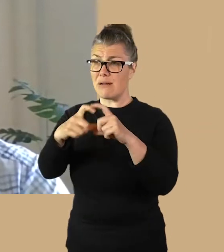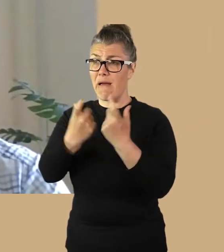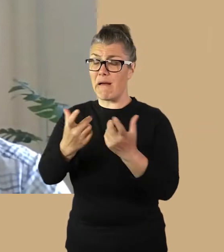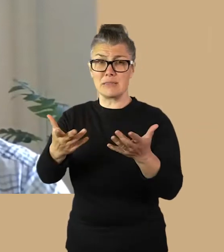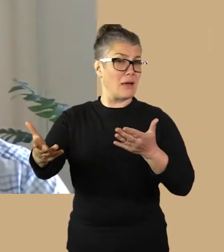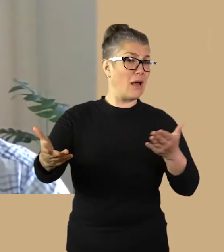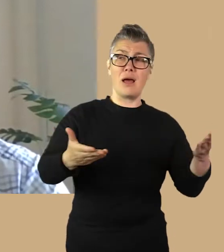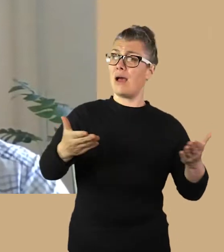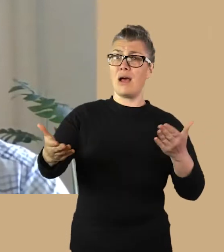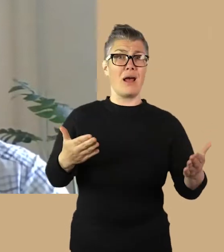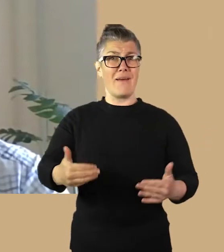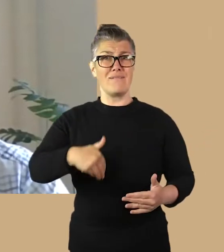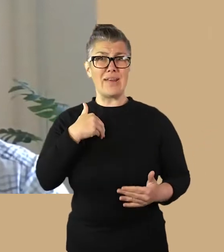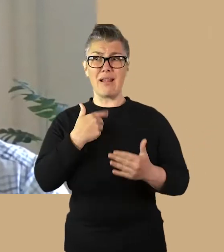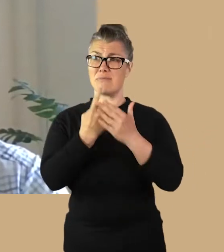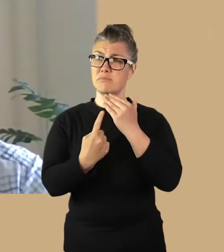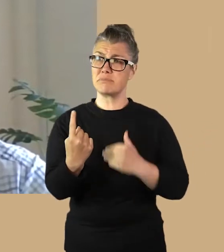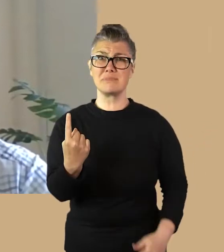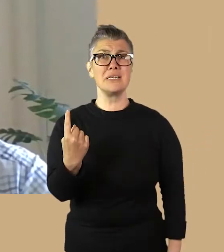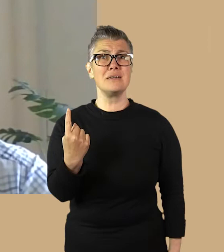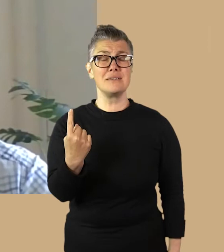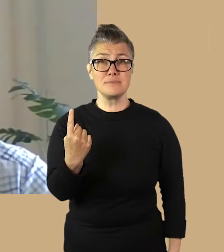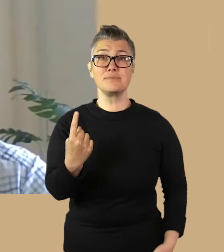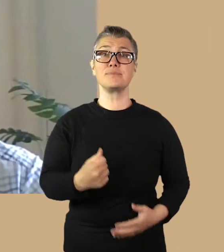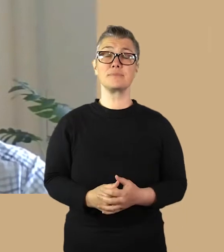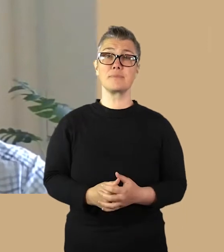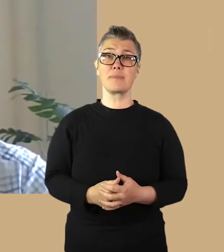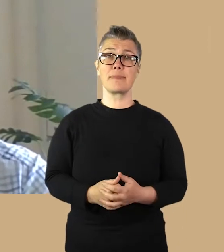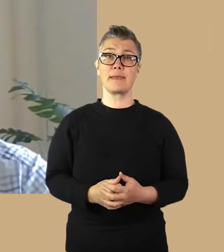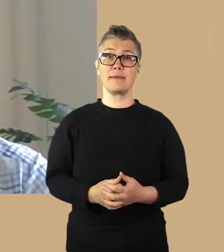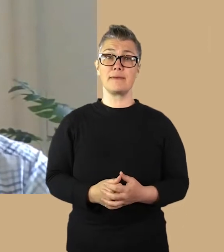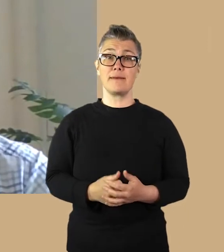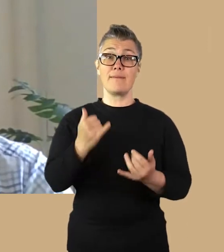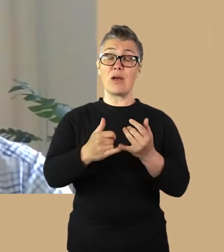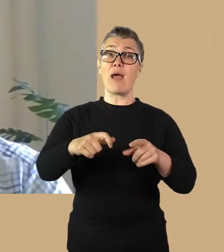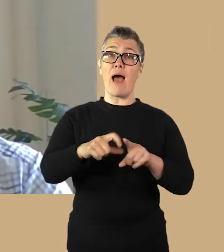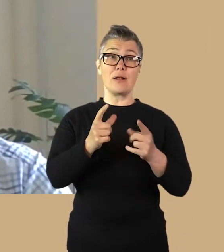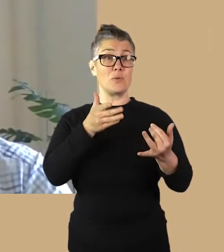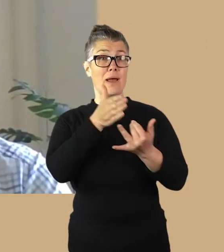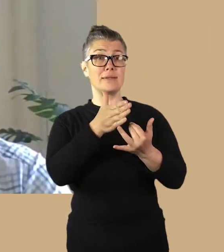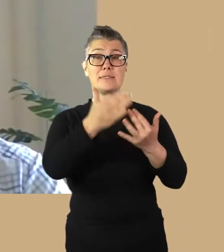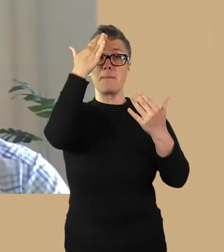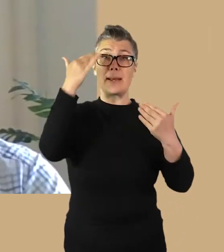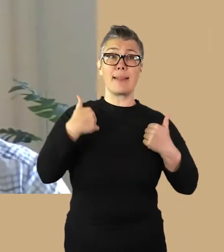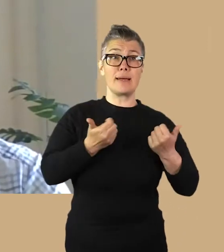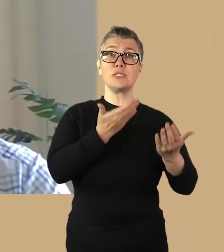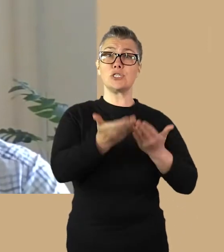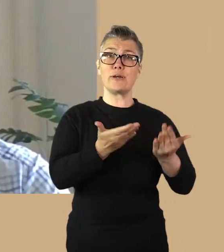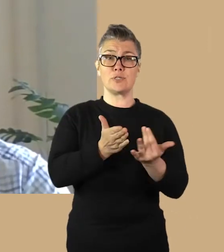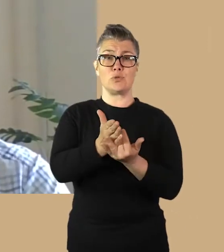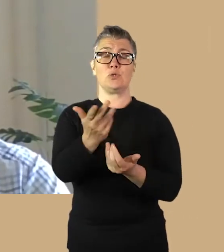meant that she was unable to maintain friendships and often felt alienated. It was extremely difficult for Ms. Lee